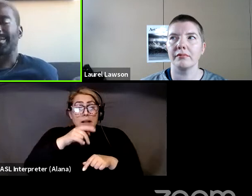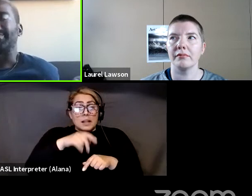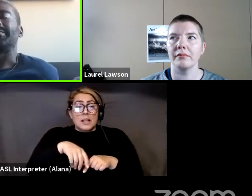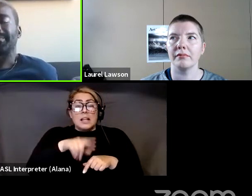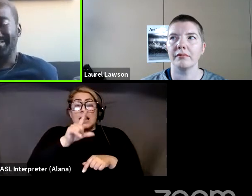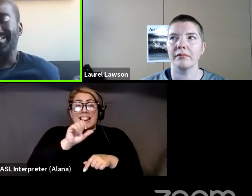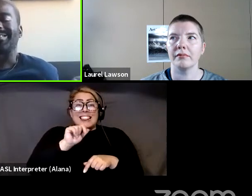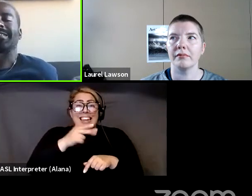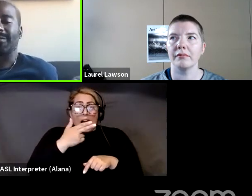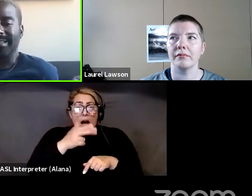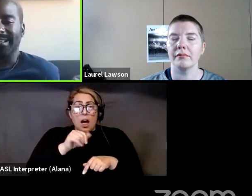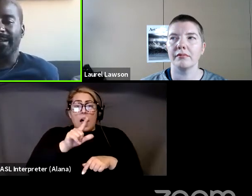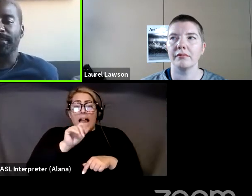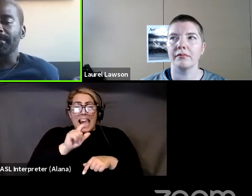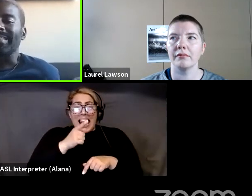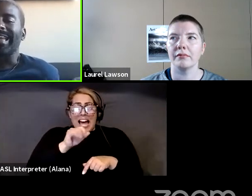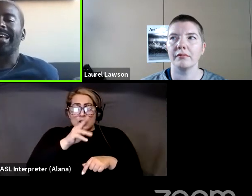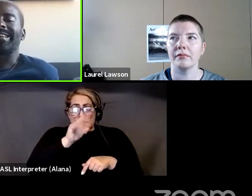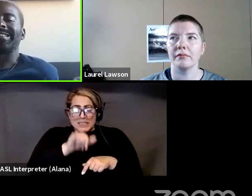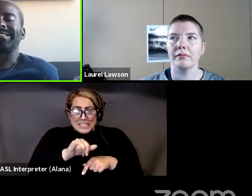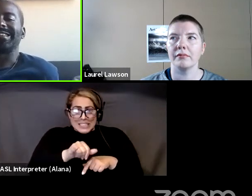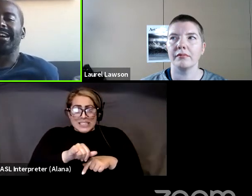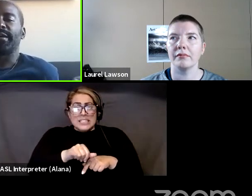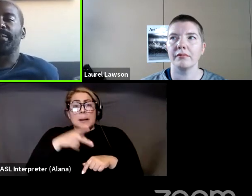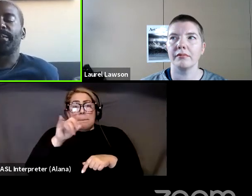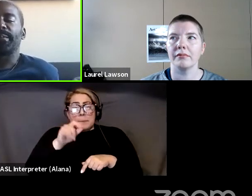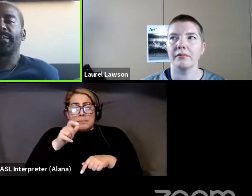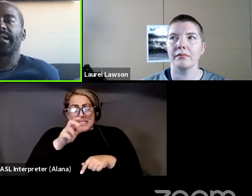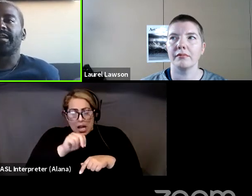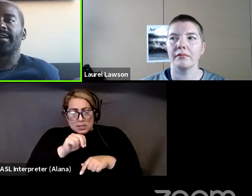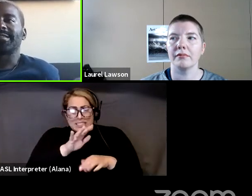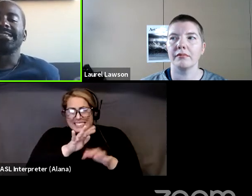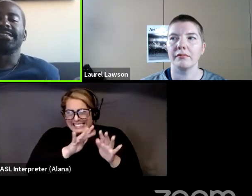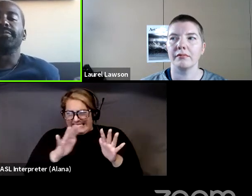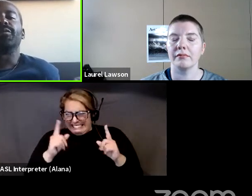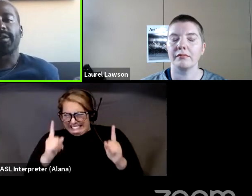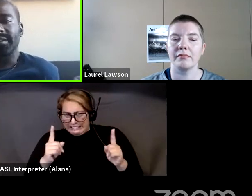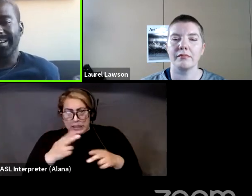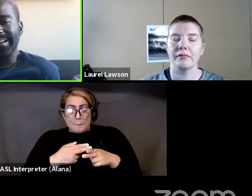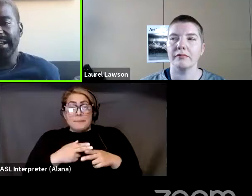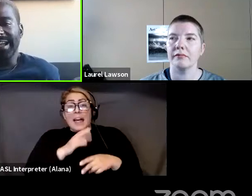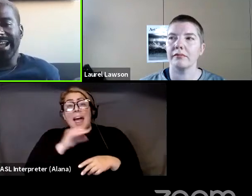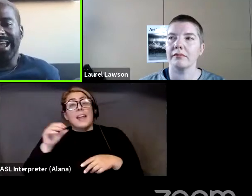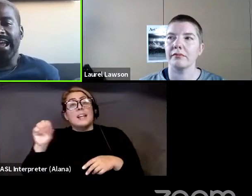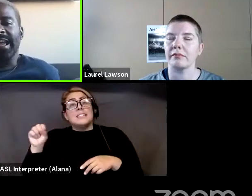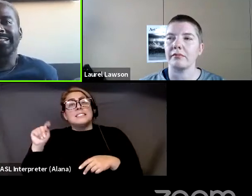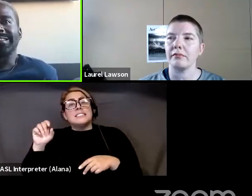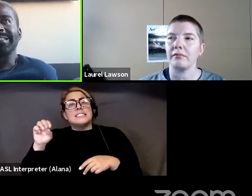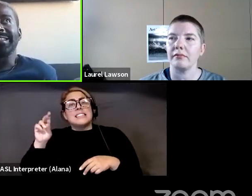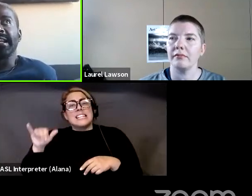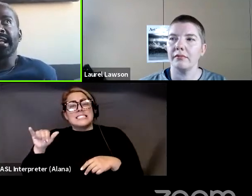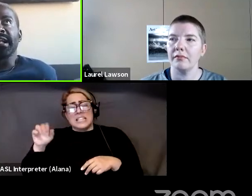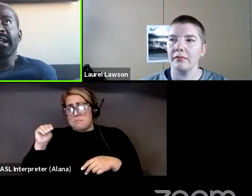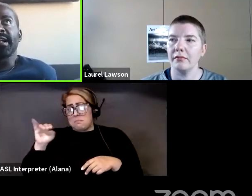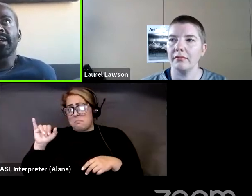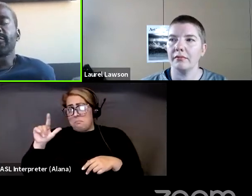Leah Lakshmi Piepsana Samarasina and Stacey Milburn.